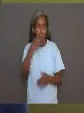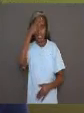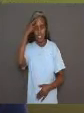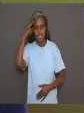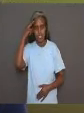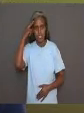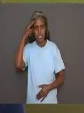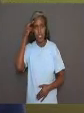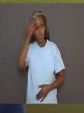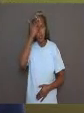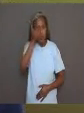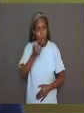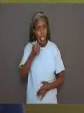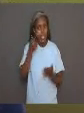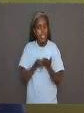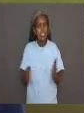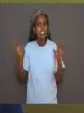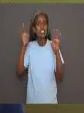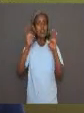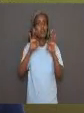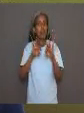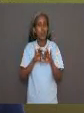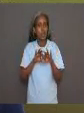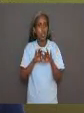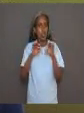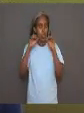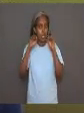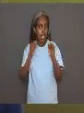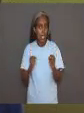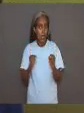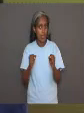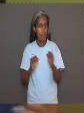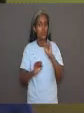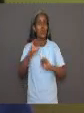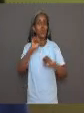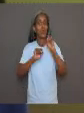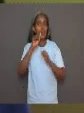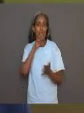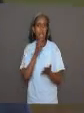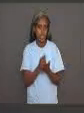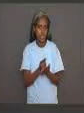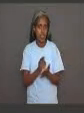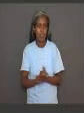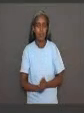reasons why it is important to be able to compare data.